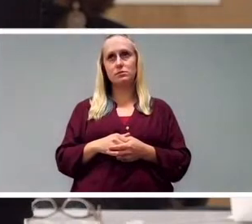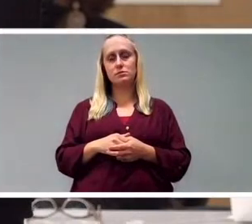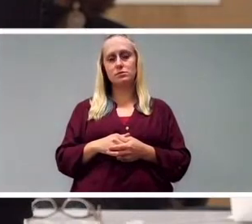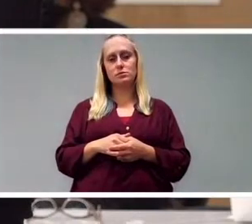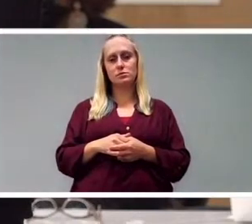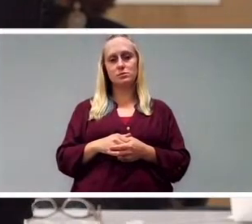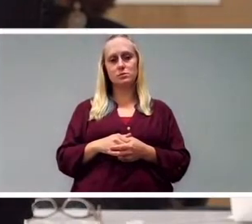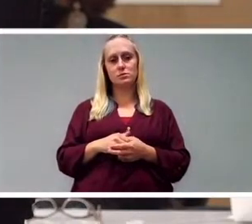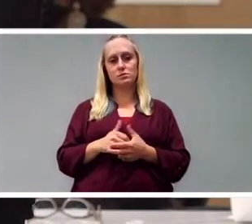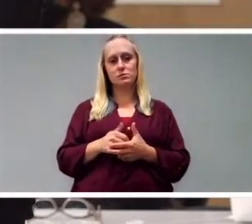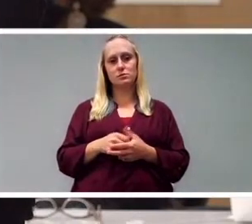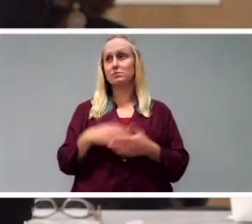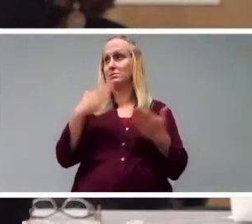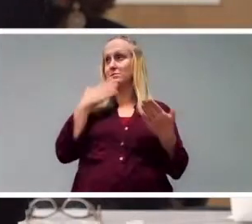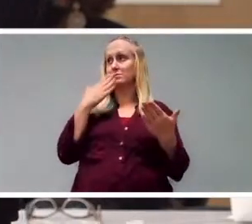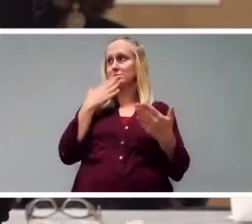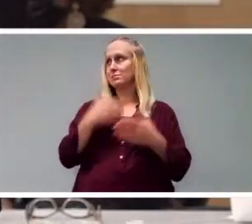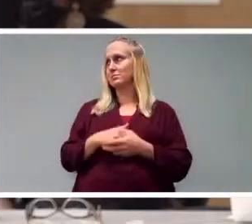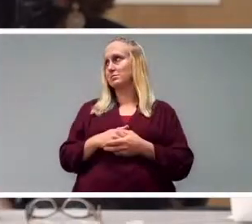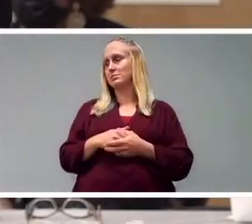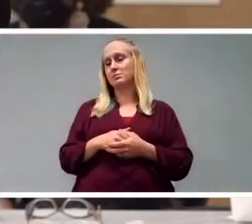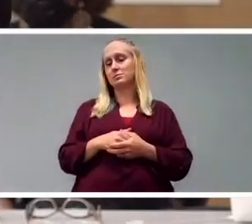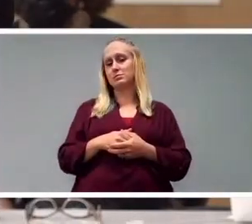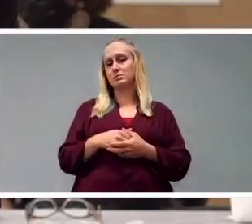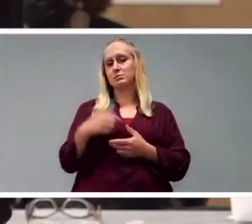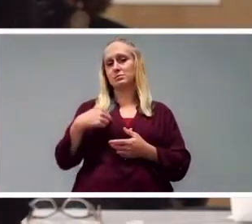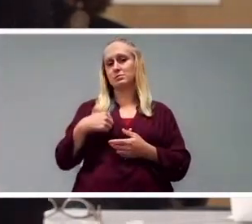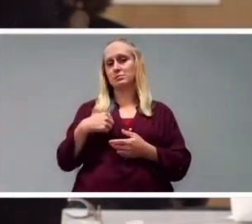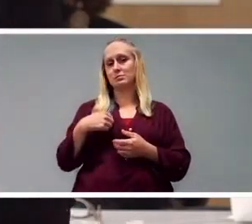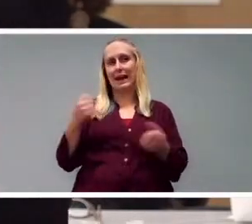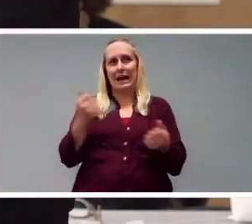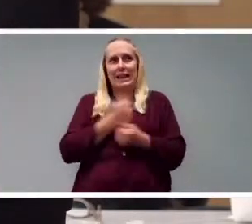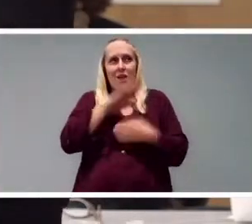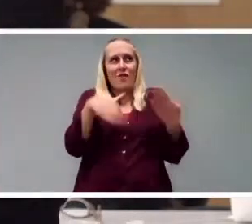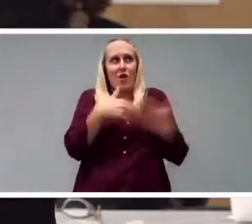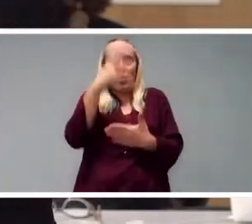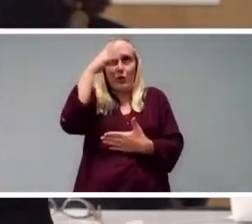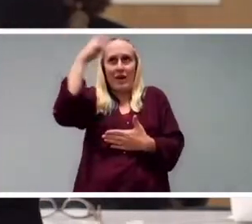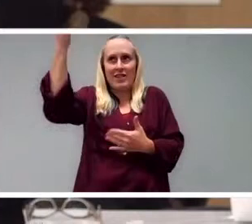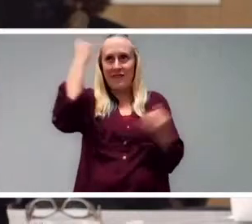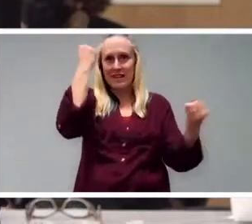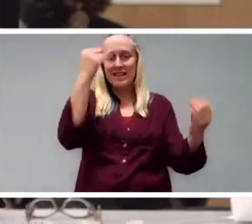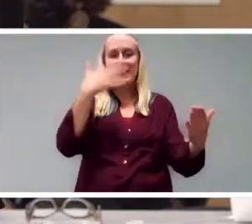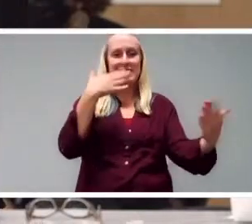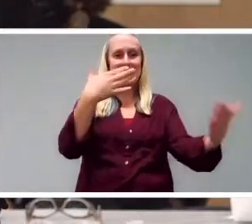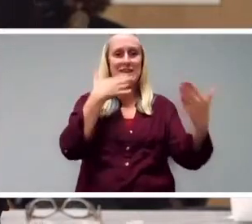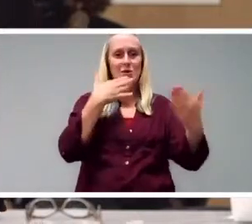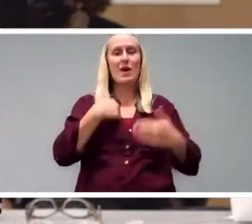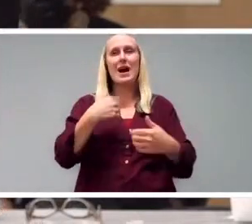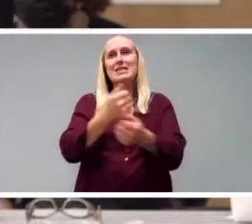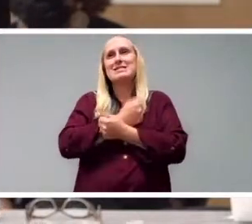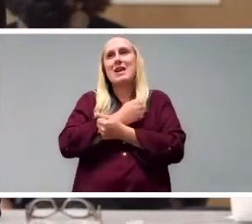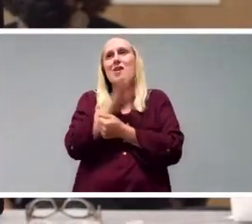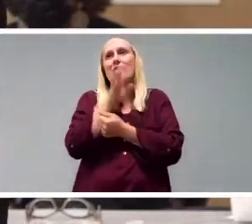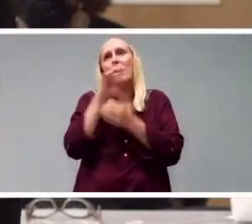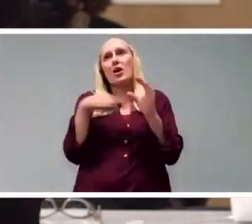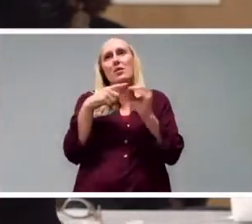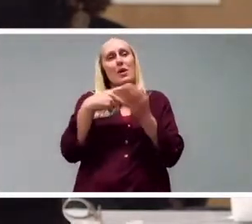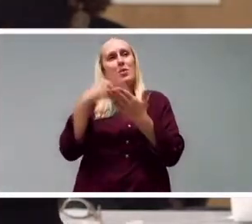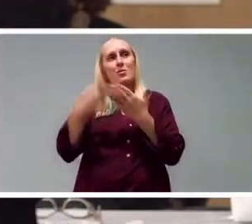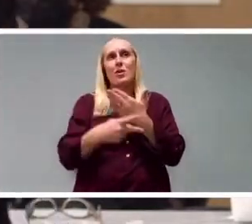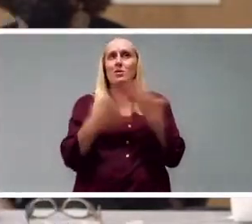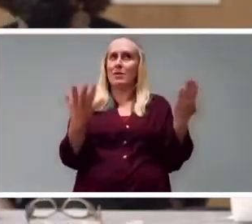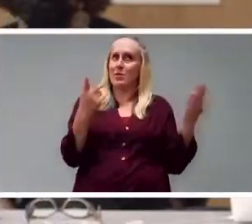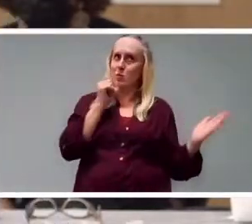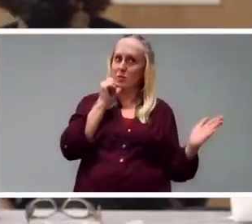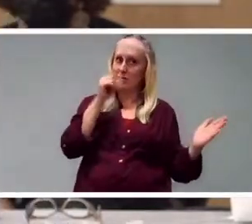Thank you. Okay. Thank you. I love the creative ideas. Thank you for having me. I love talking about these programs, in case you can't tell. So have